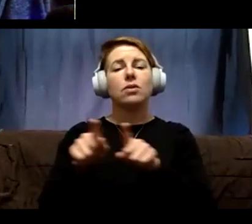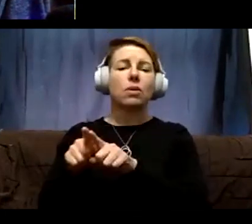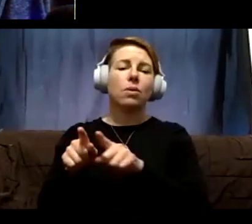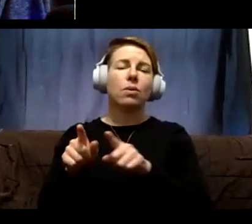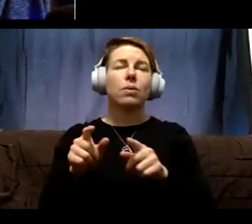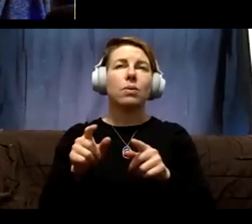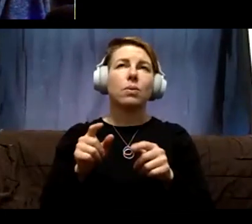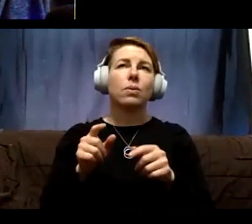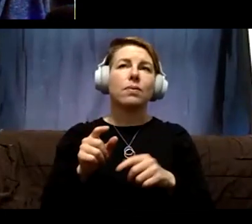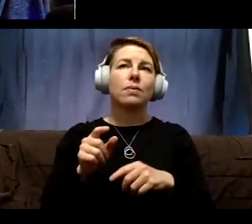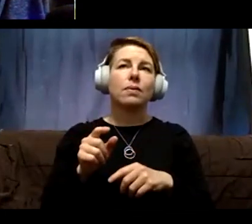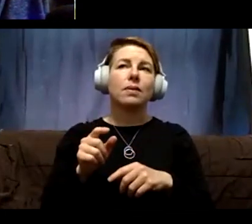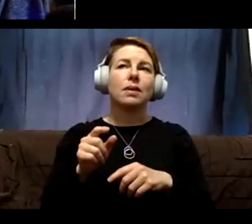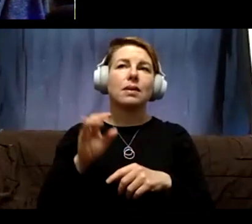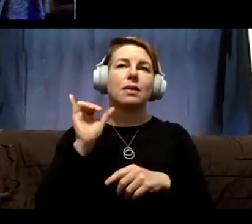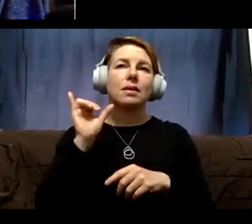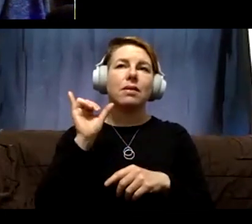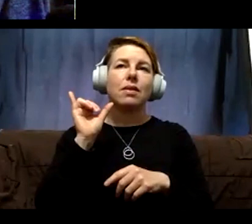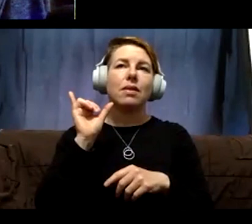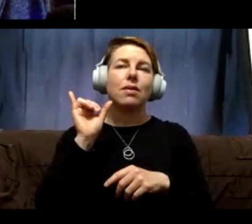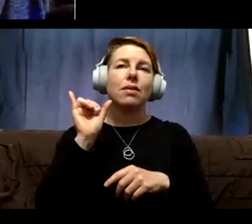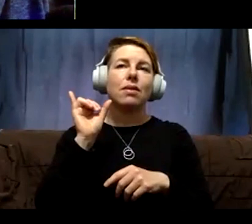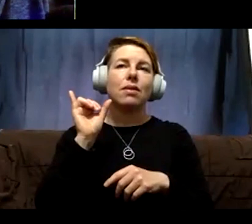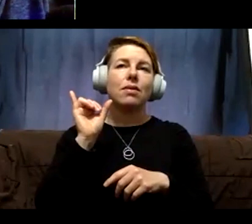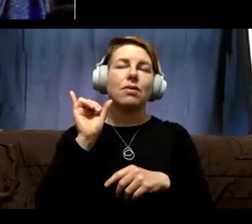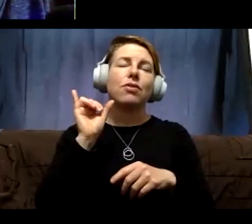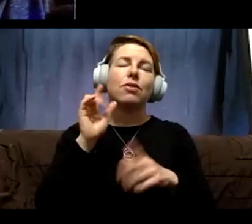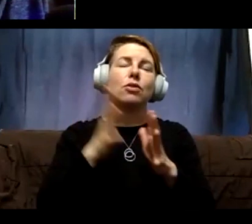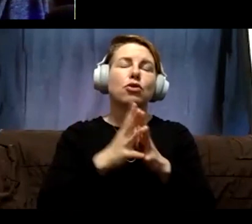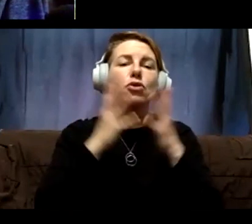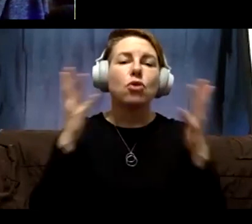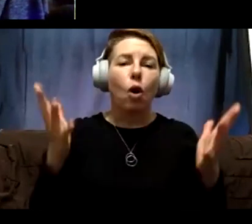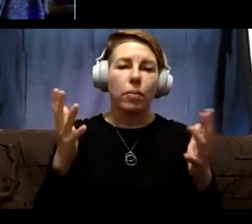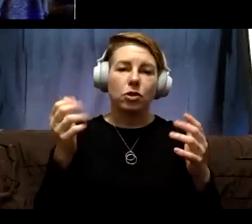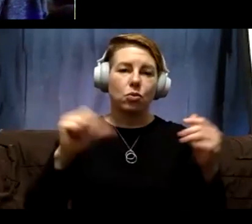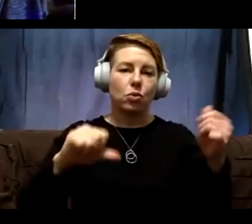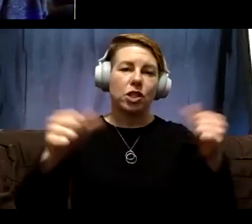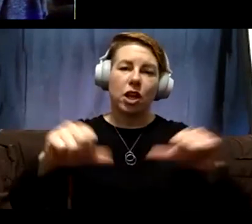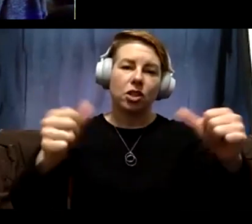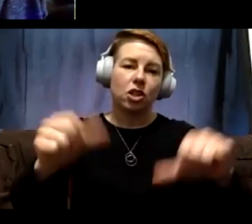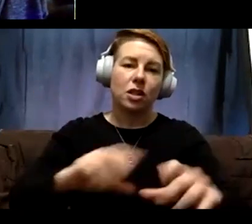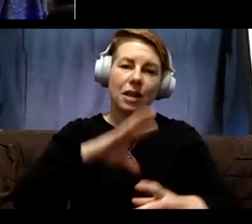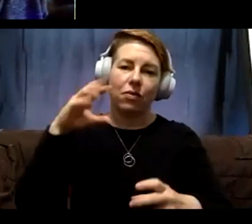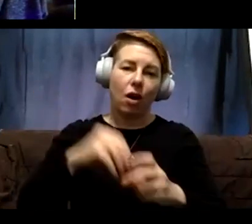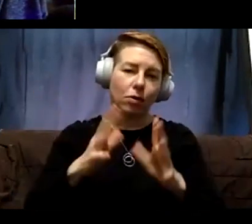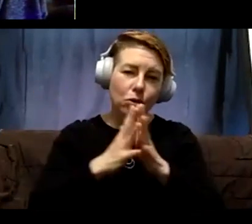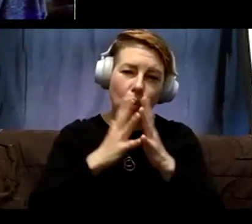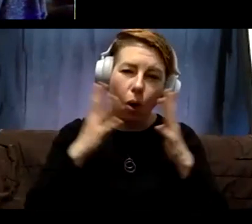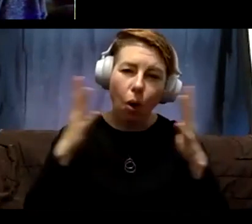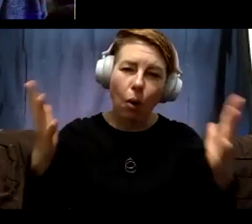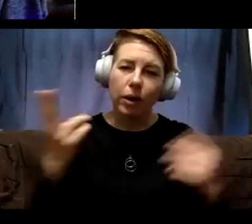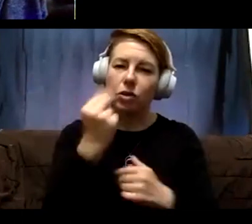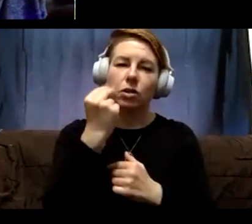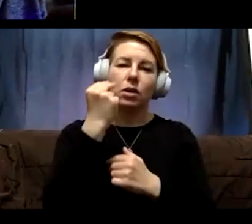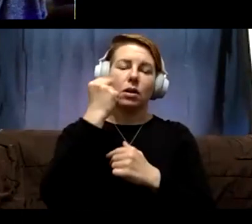being the piece of advice that carries you through is that there's just so much rejection involved, like so much rejection and so much